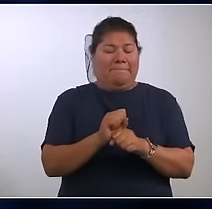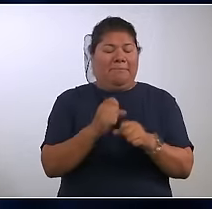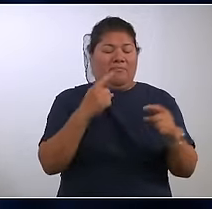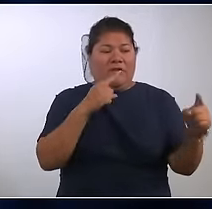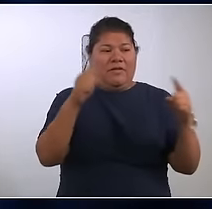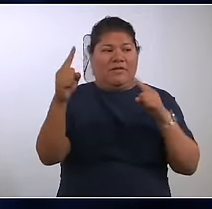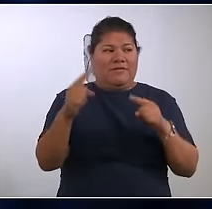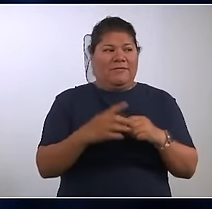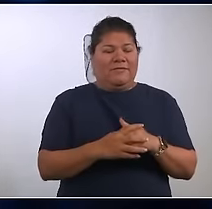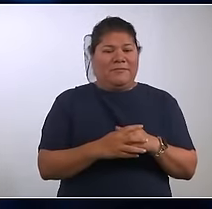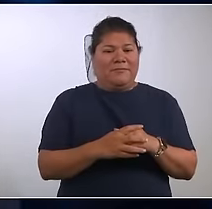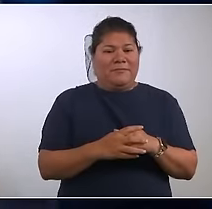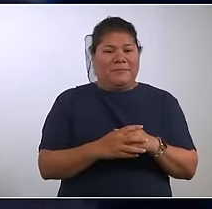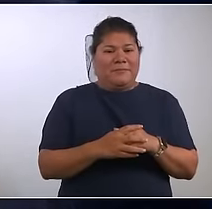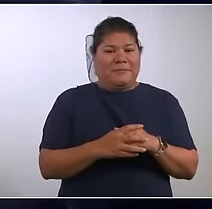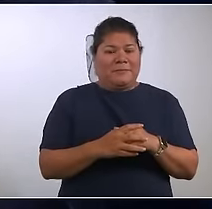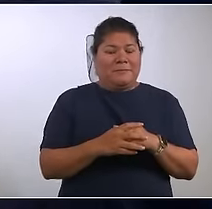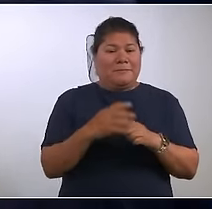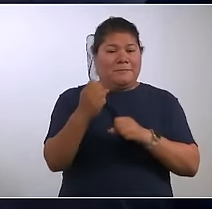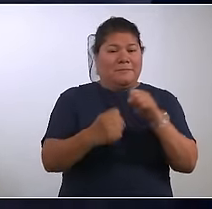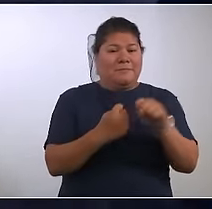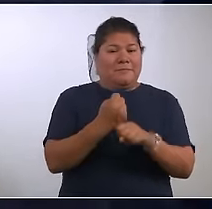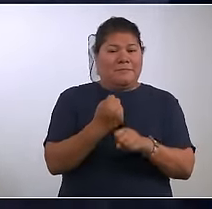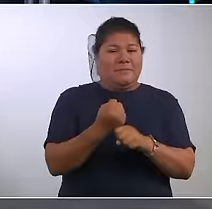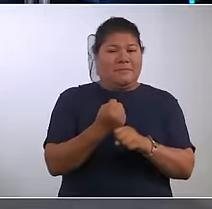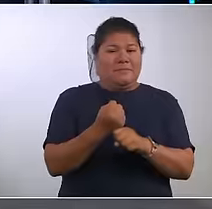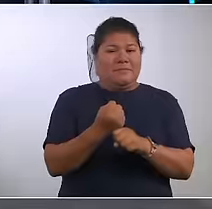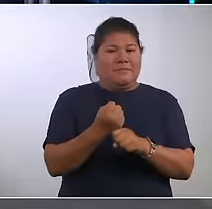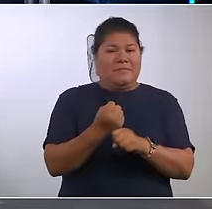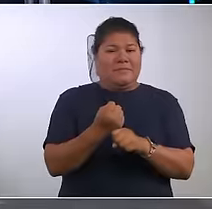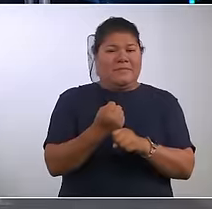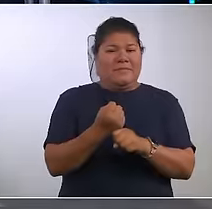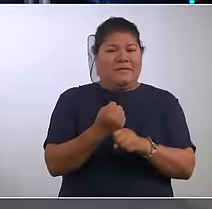cumplió, literally was fulfilled, en el año